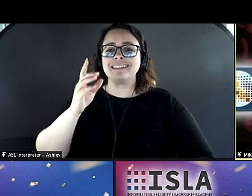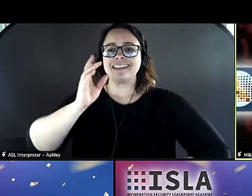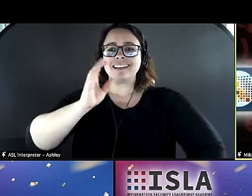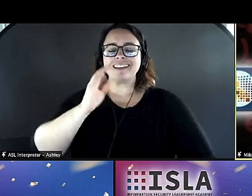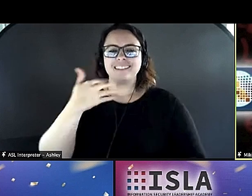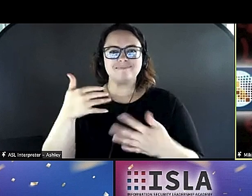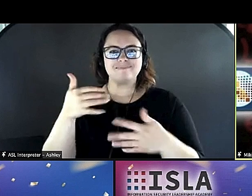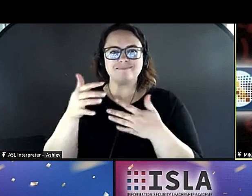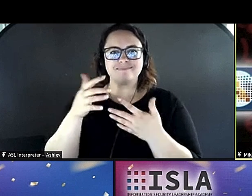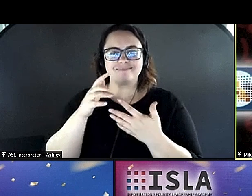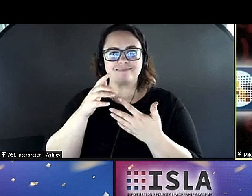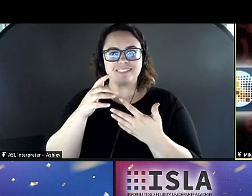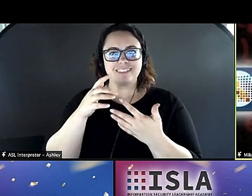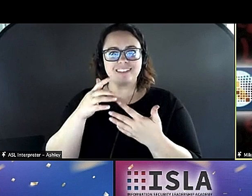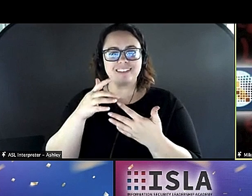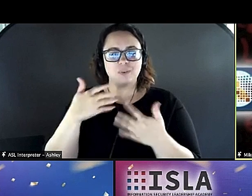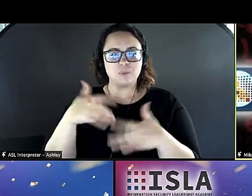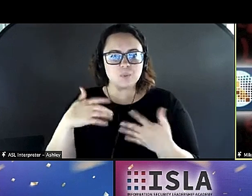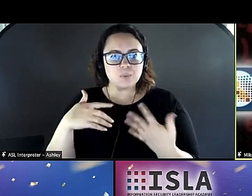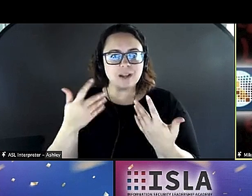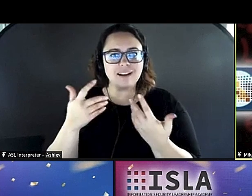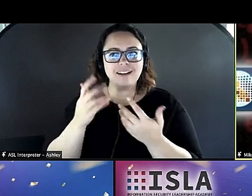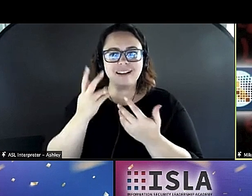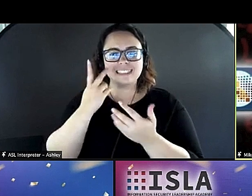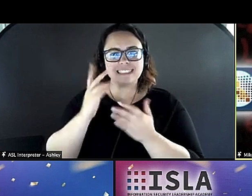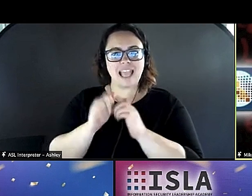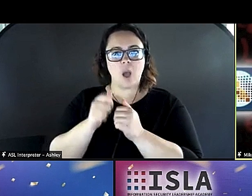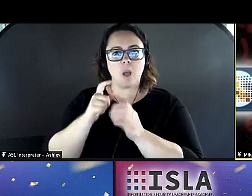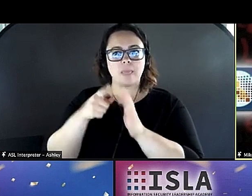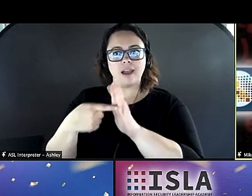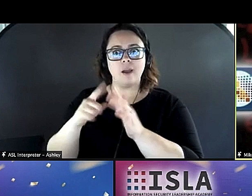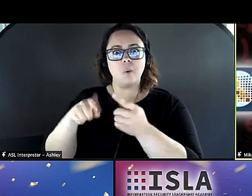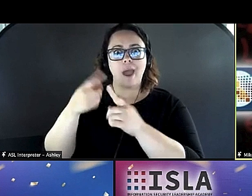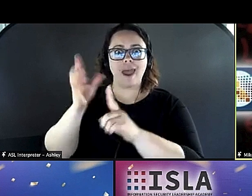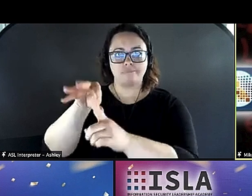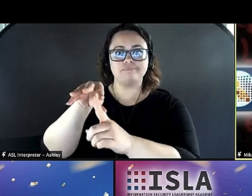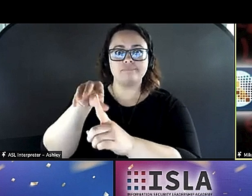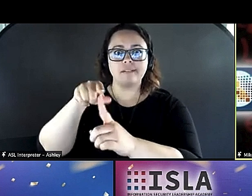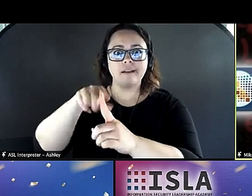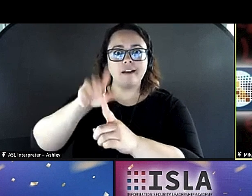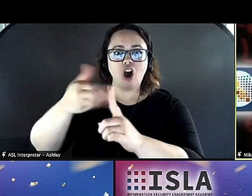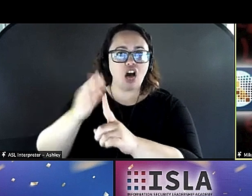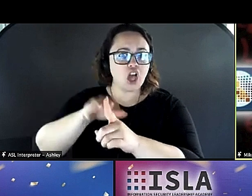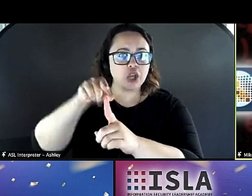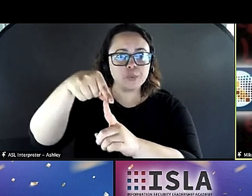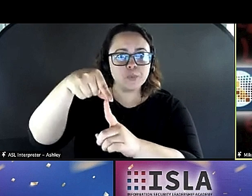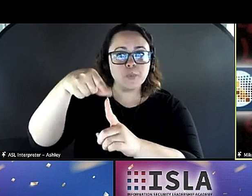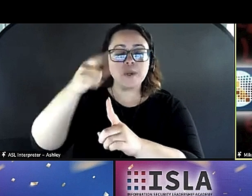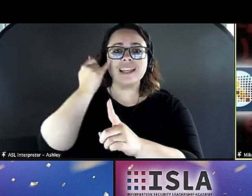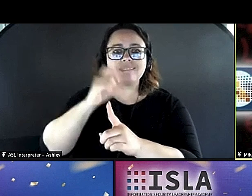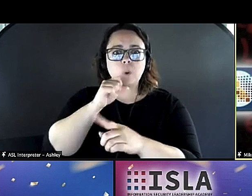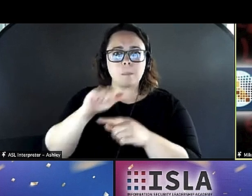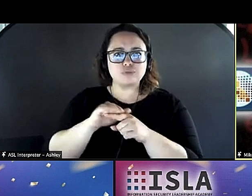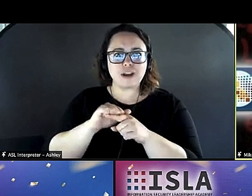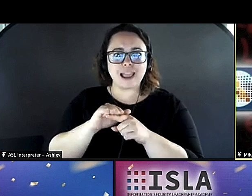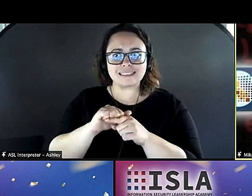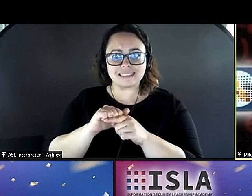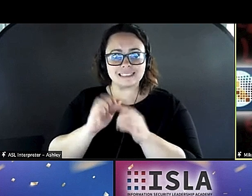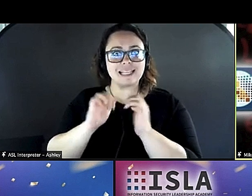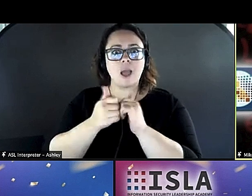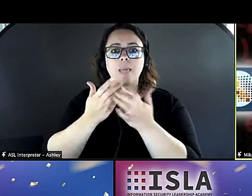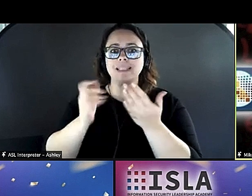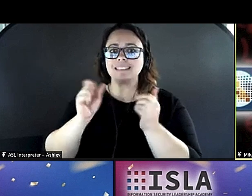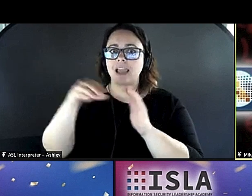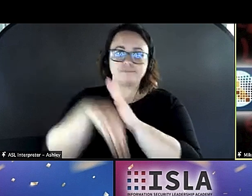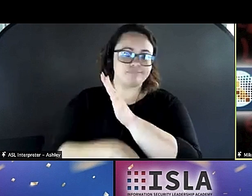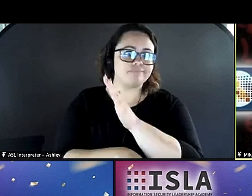it's pretty eye-opening to see how that comes across when you're put on the spot, and if not practice, how things will go south. But I will